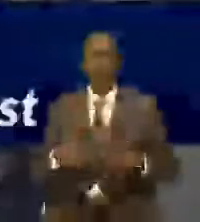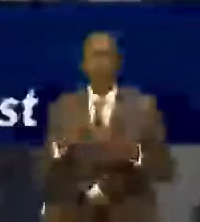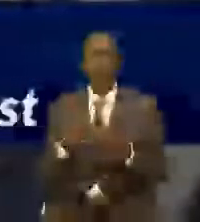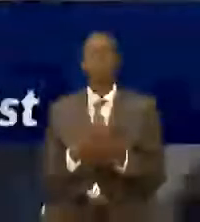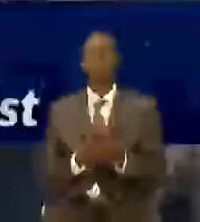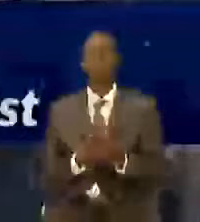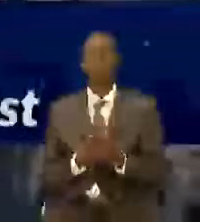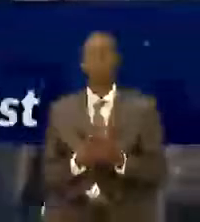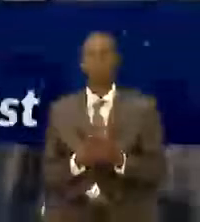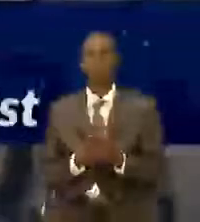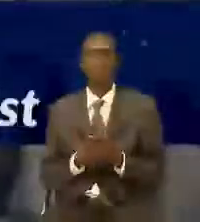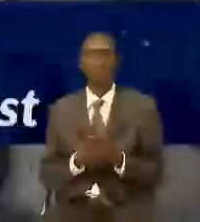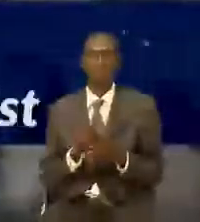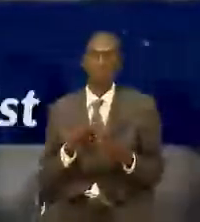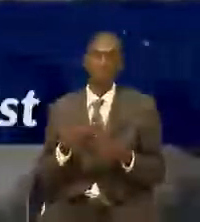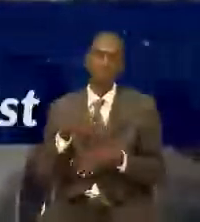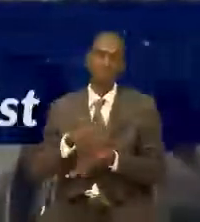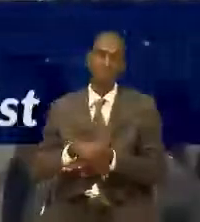tonight